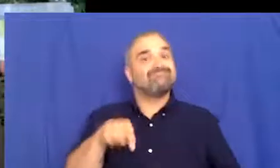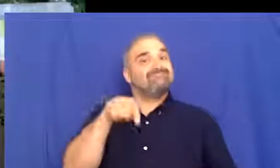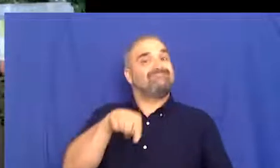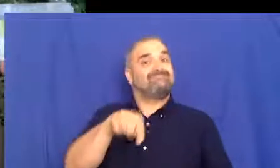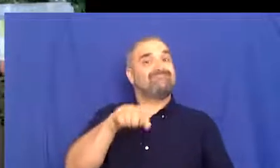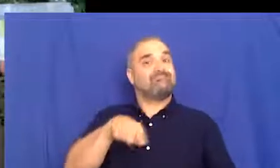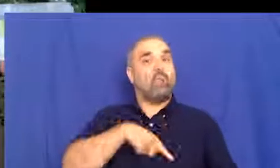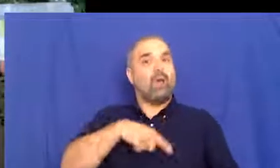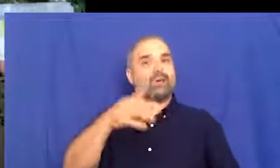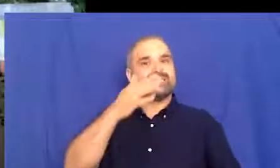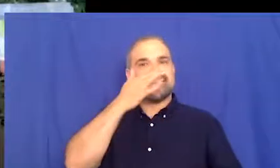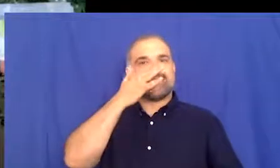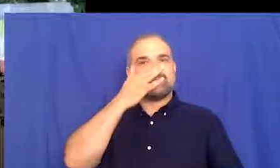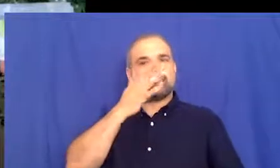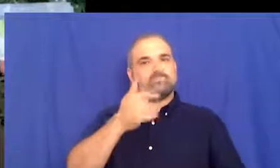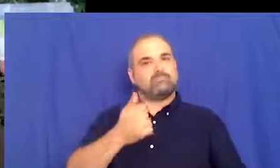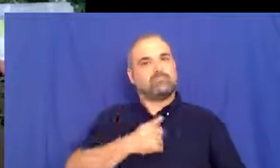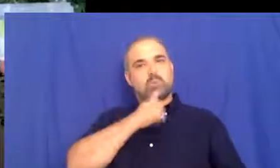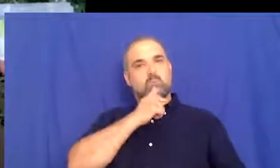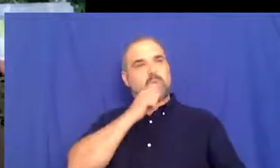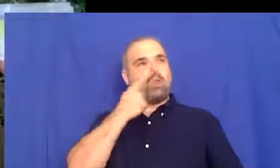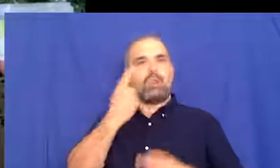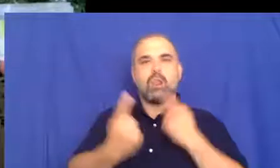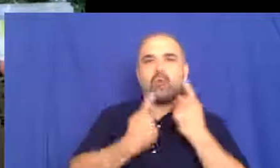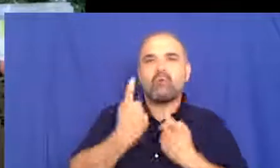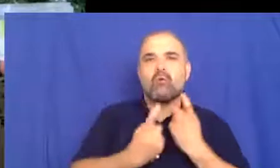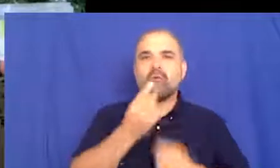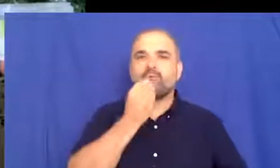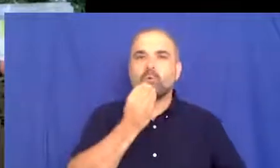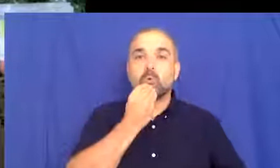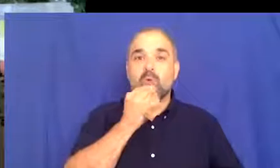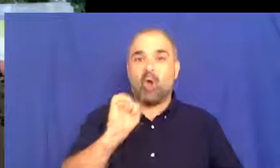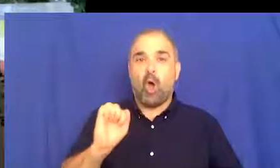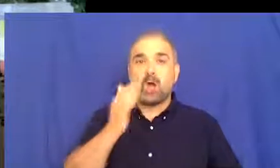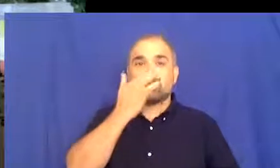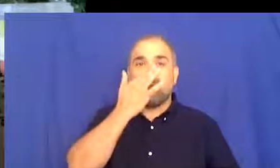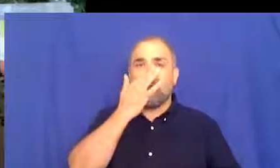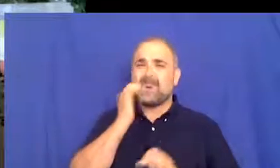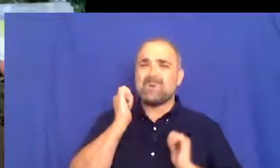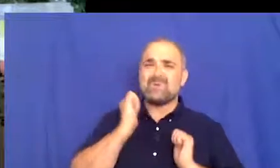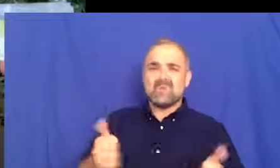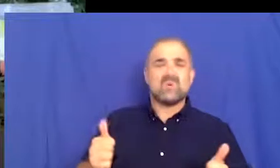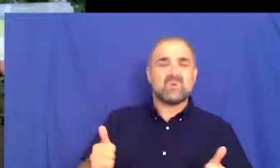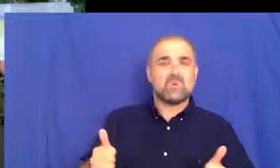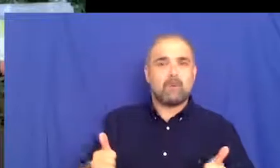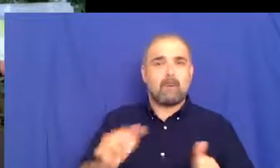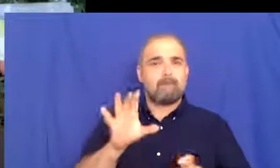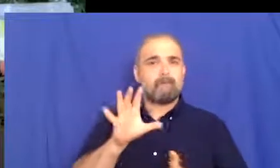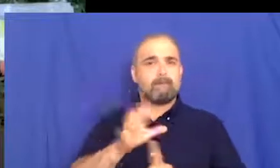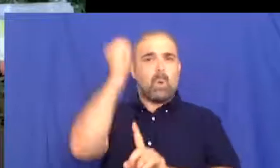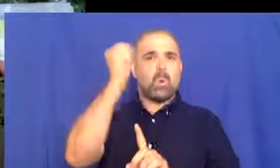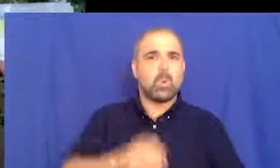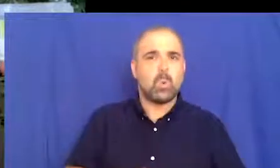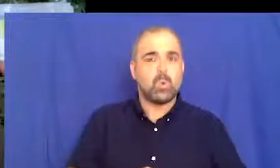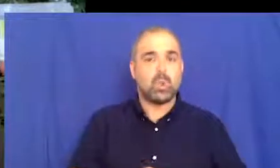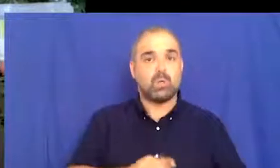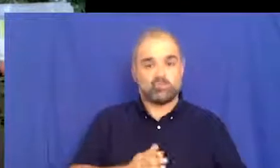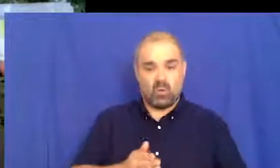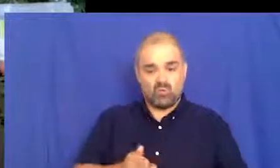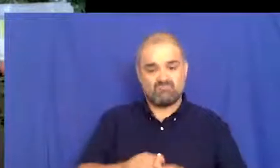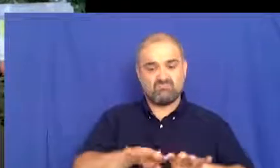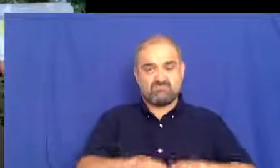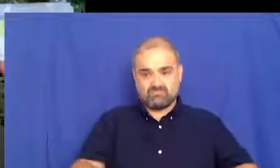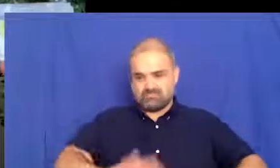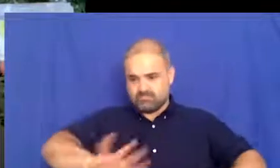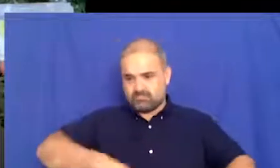camouflage cloth here, and she's actually using that nose to find the very food. She's got an incredible sense of smell, which she's using then to forage all